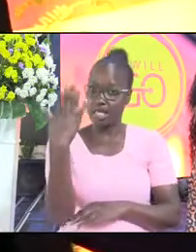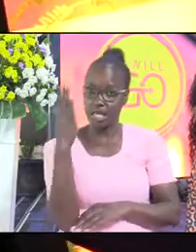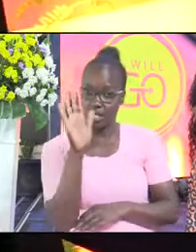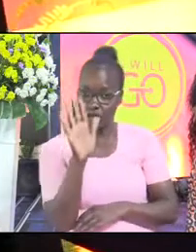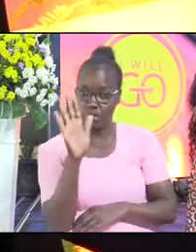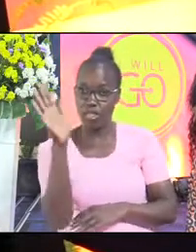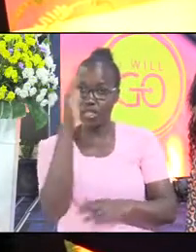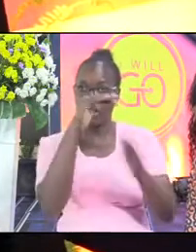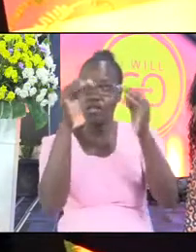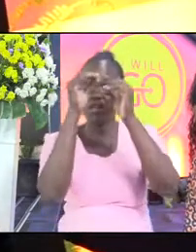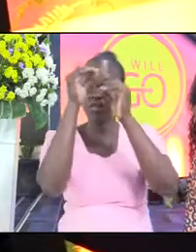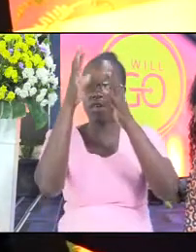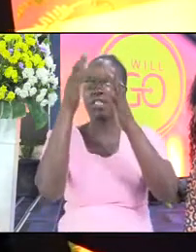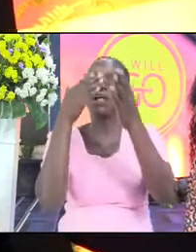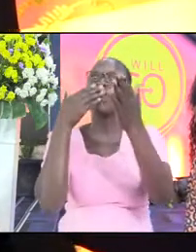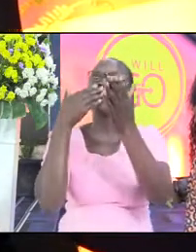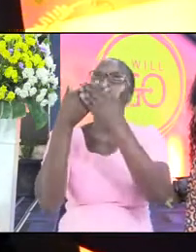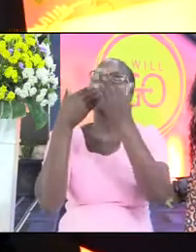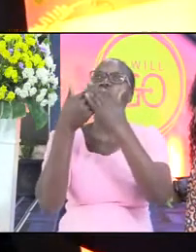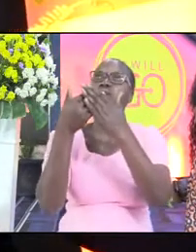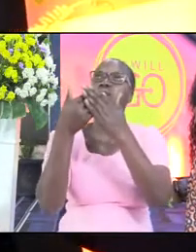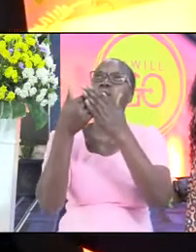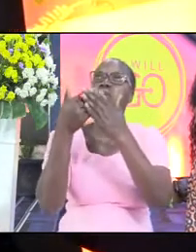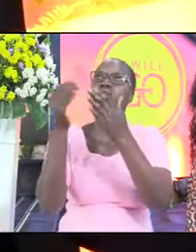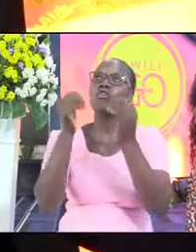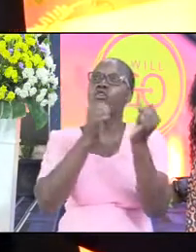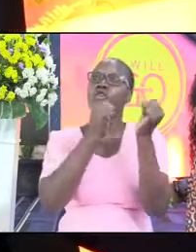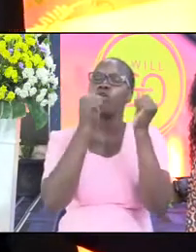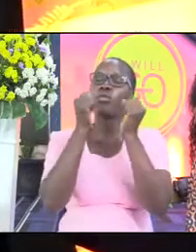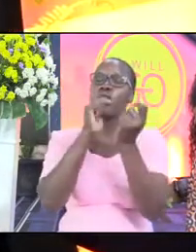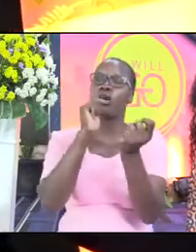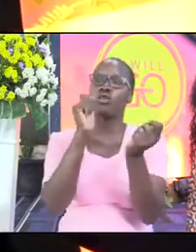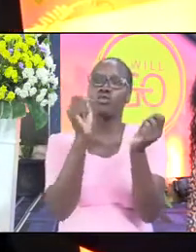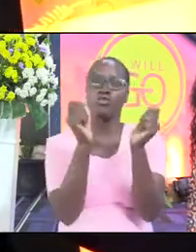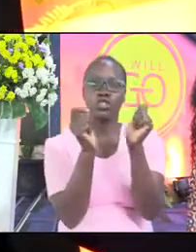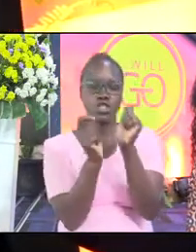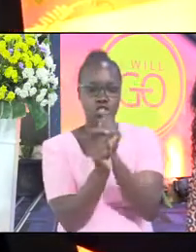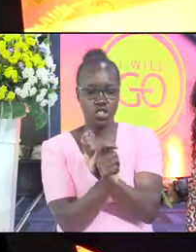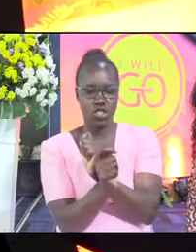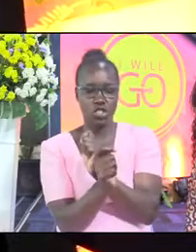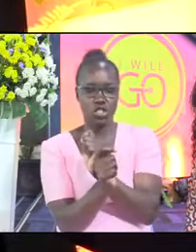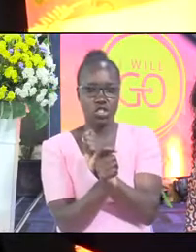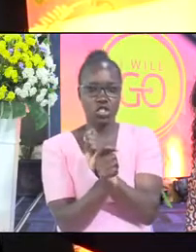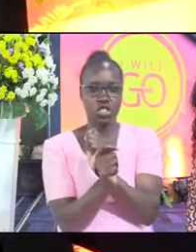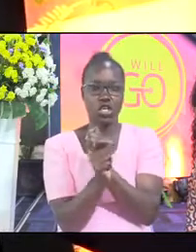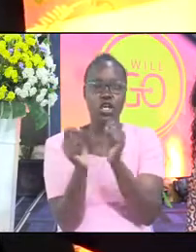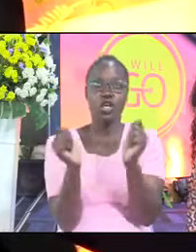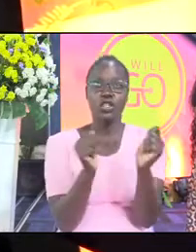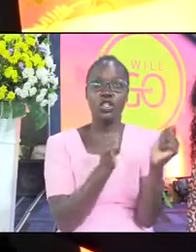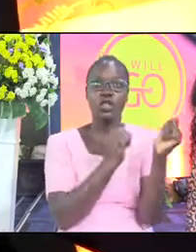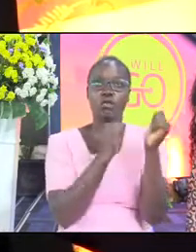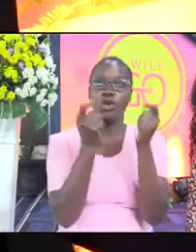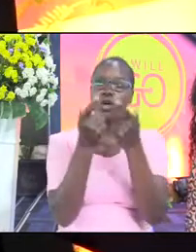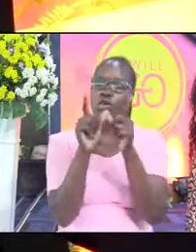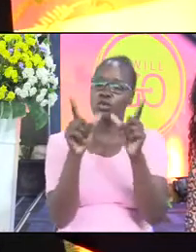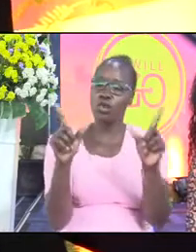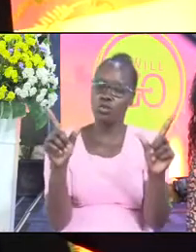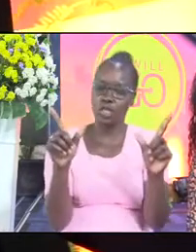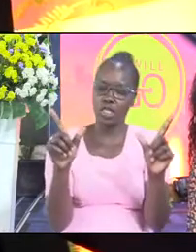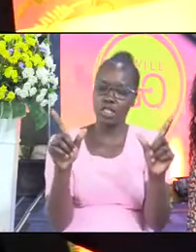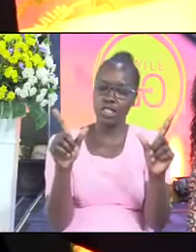sees your Heavenly Father, we thank you for your power to change, your power to